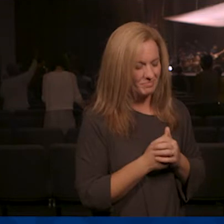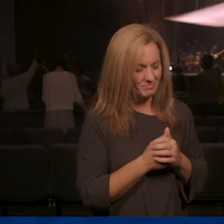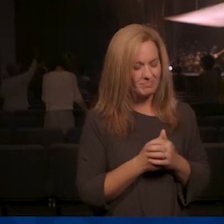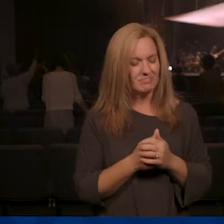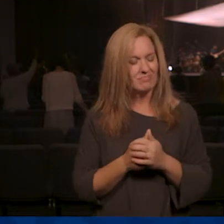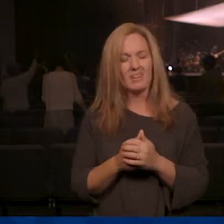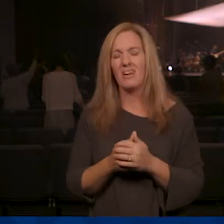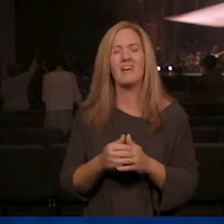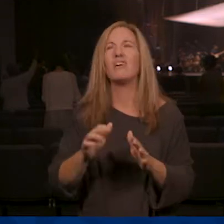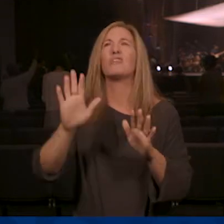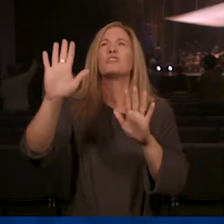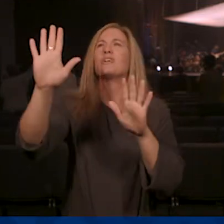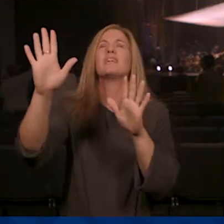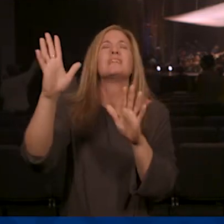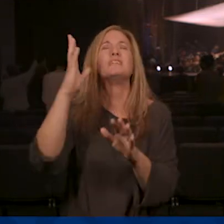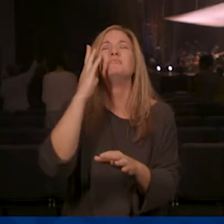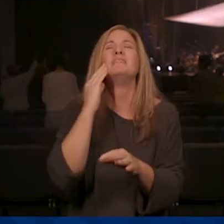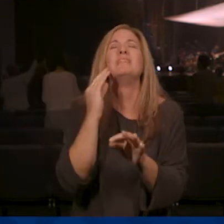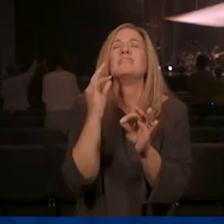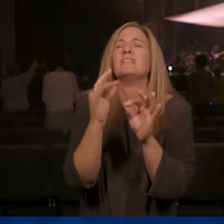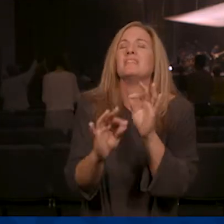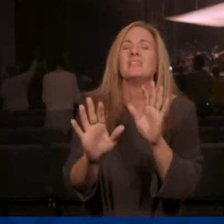enough. That would be enough.